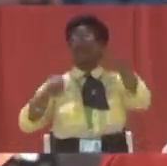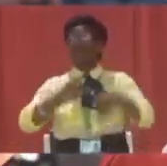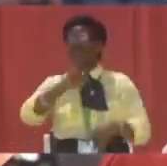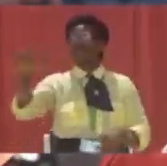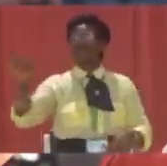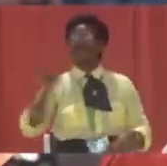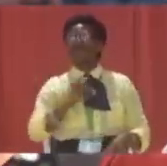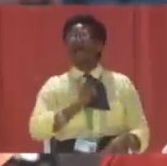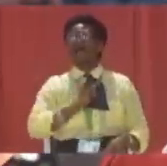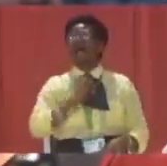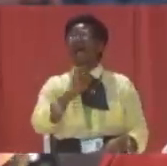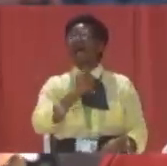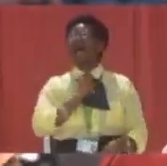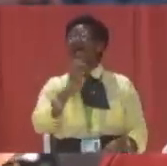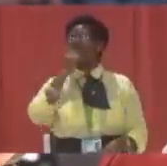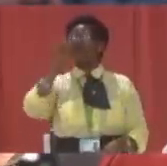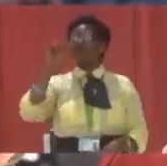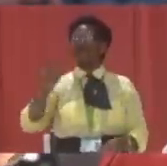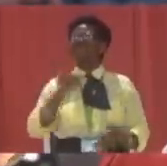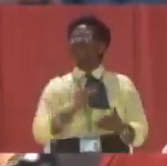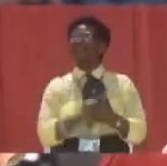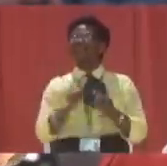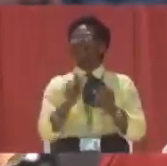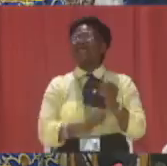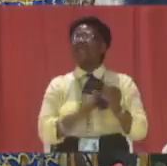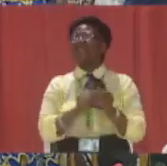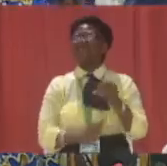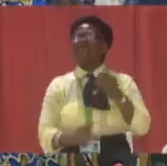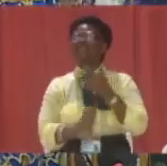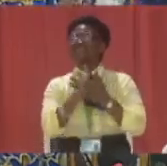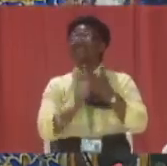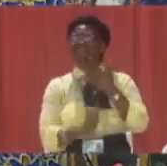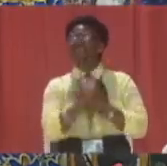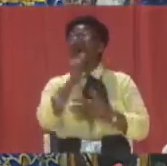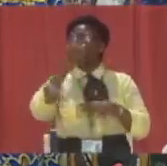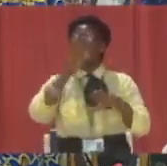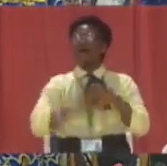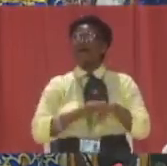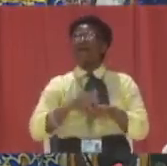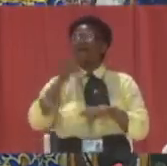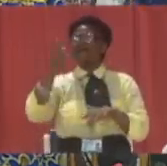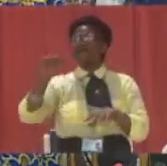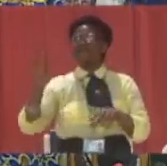that every danger on the way be removed now.